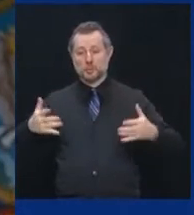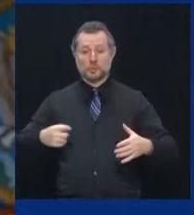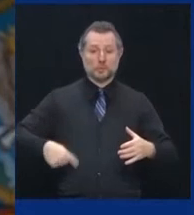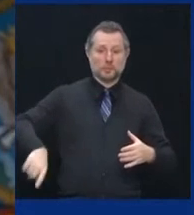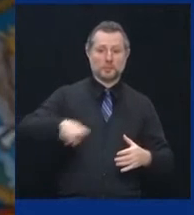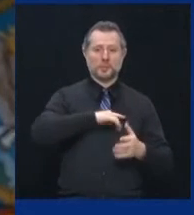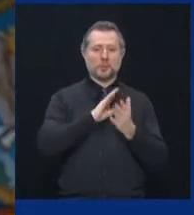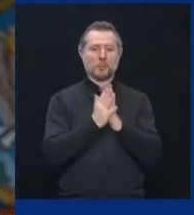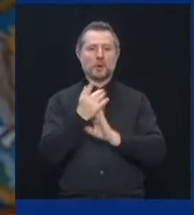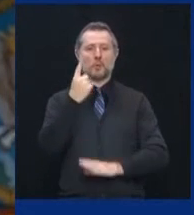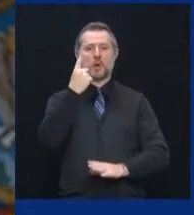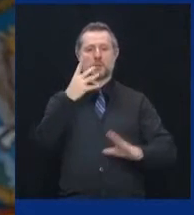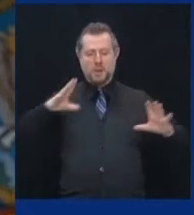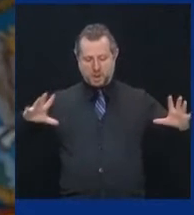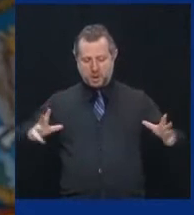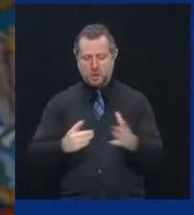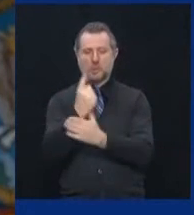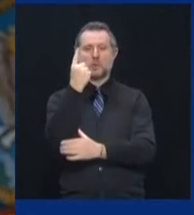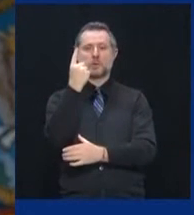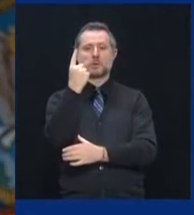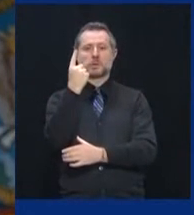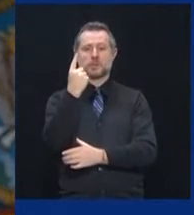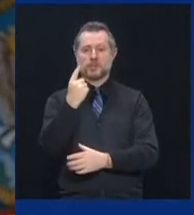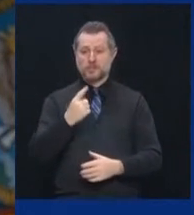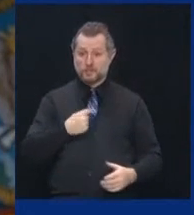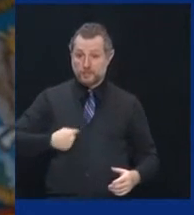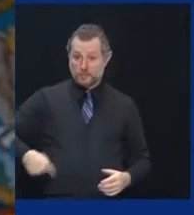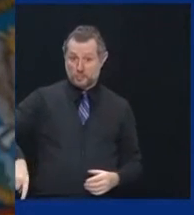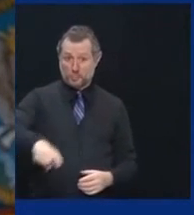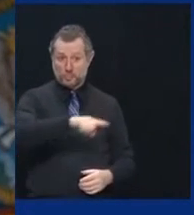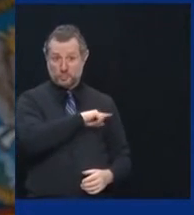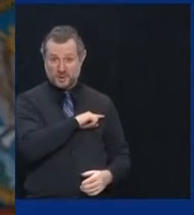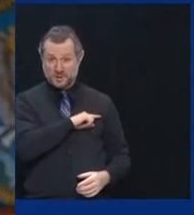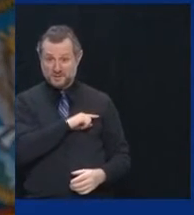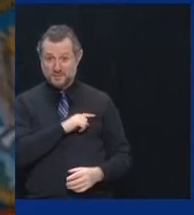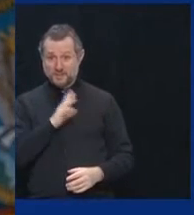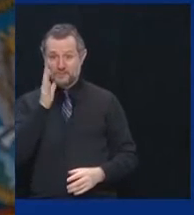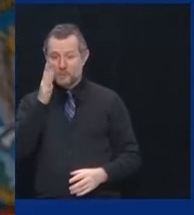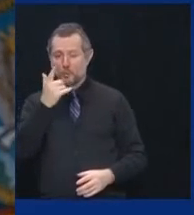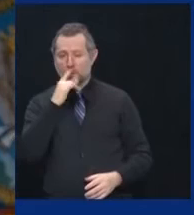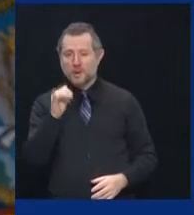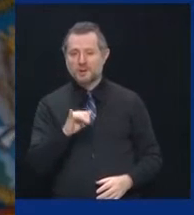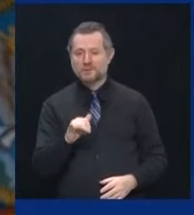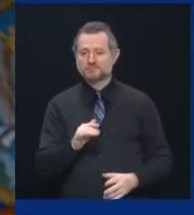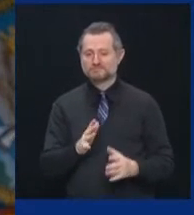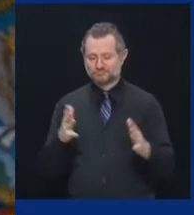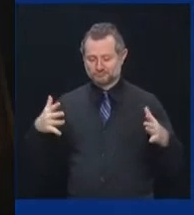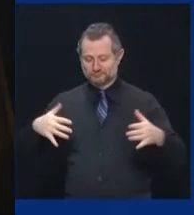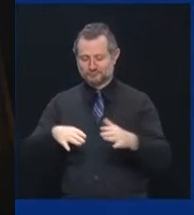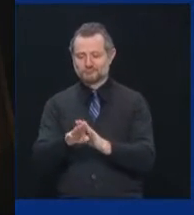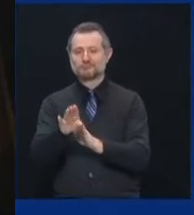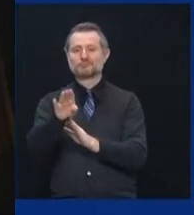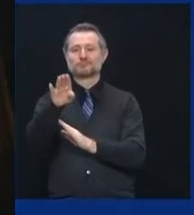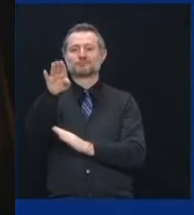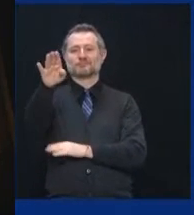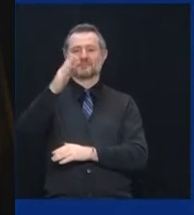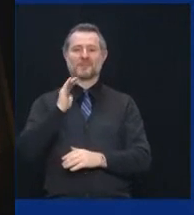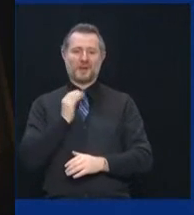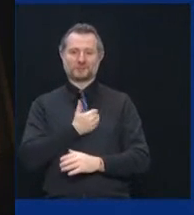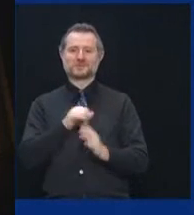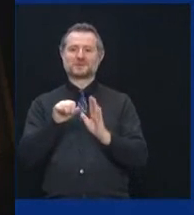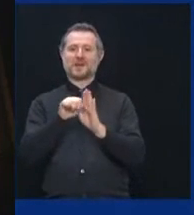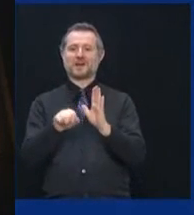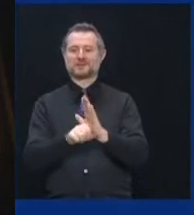all headed. We are all headed up. It is our state motto, Excelsior,